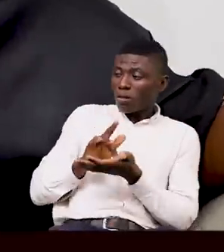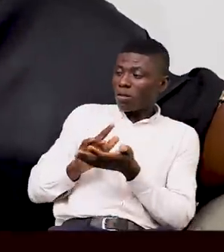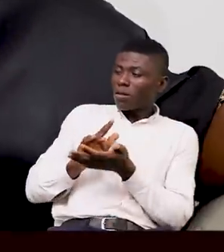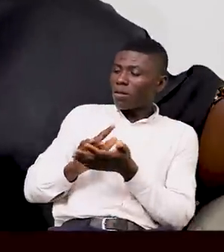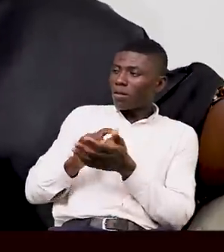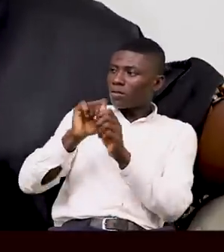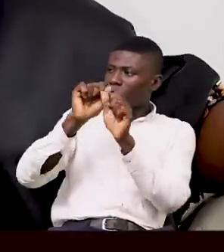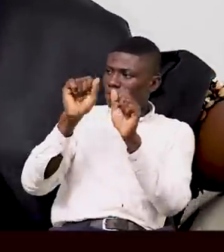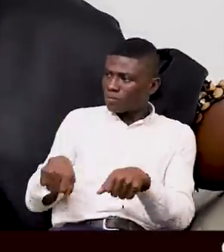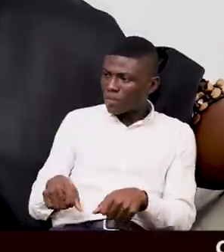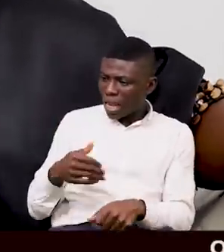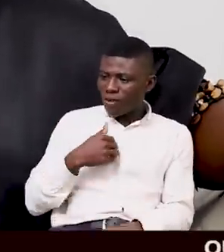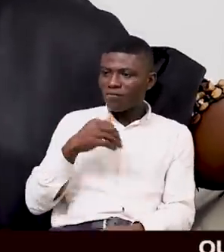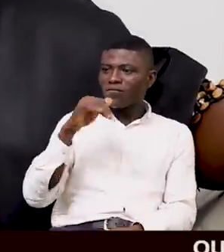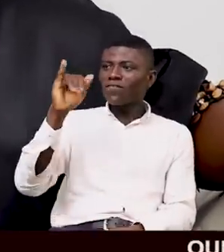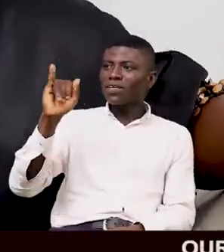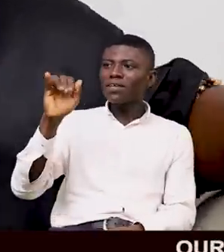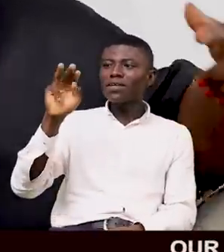0244-09-3595.